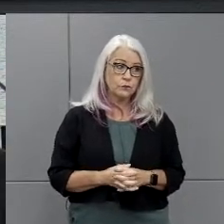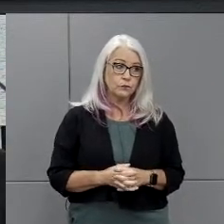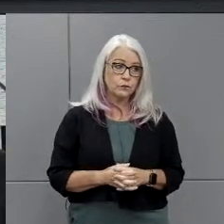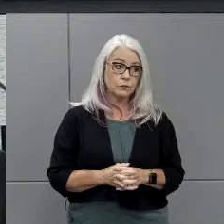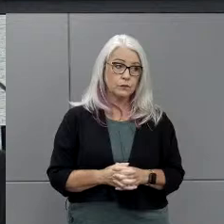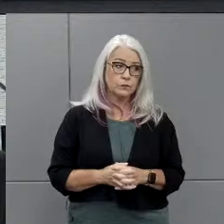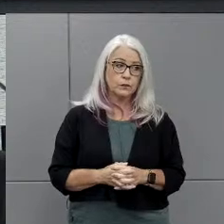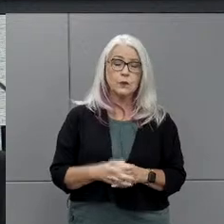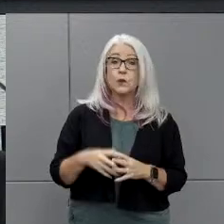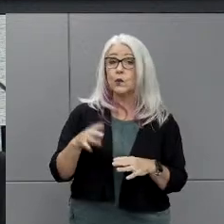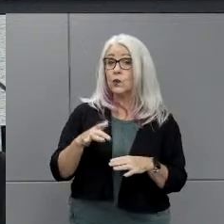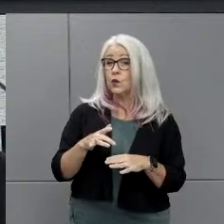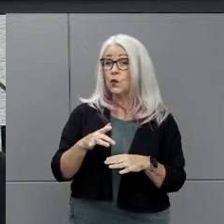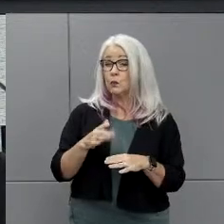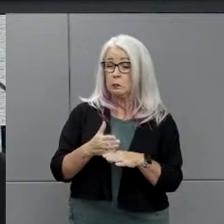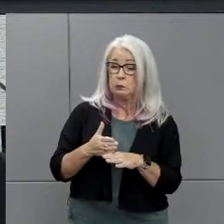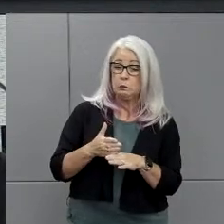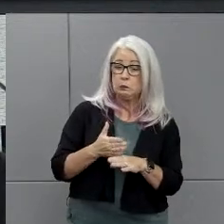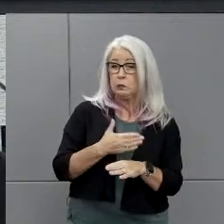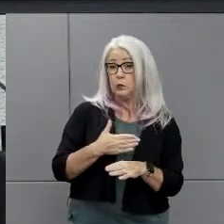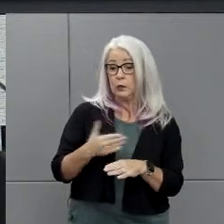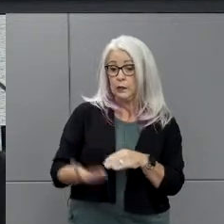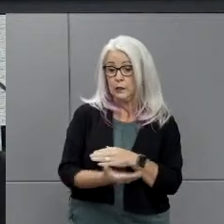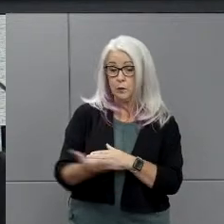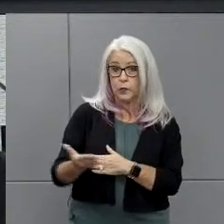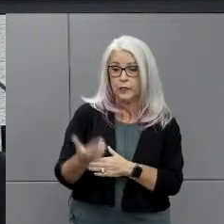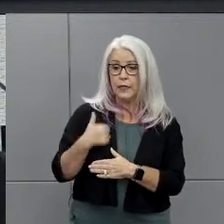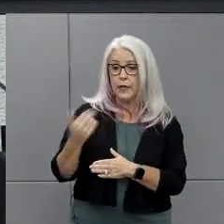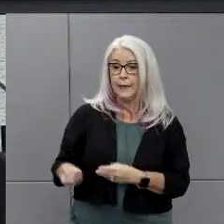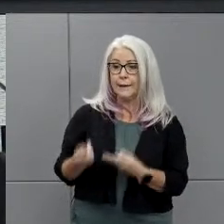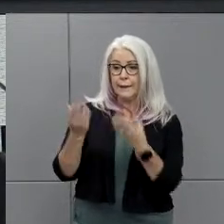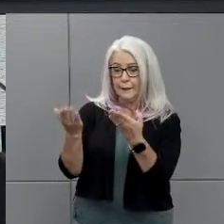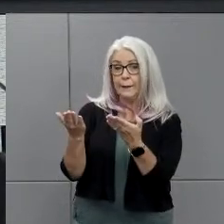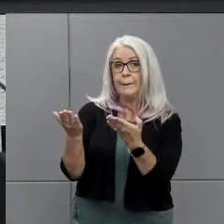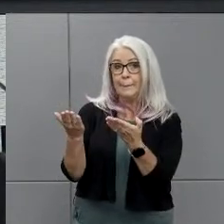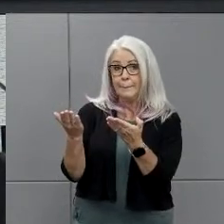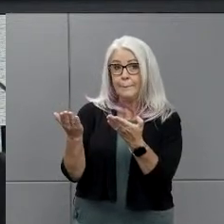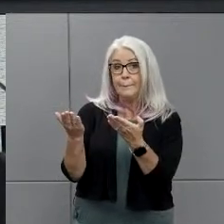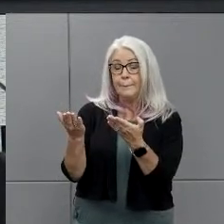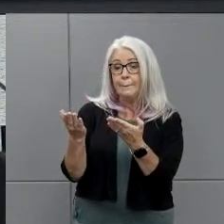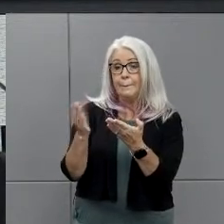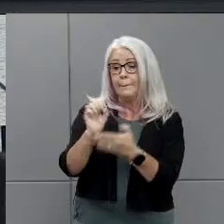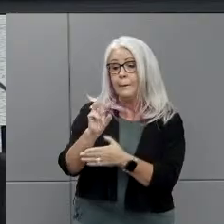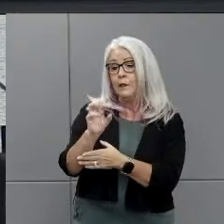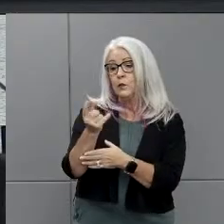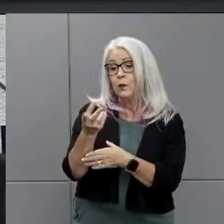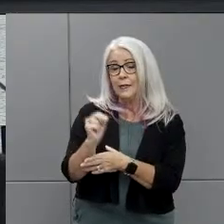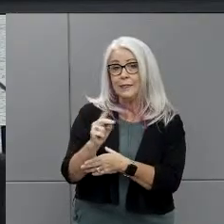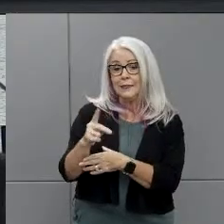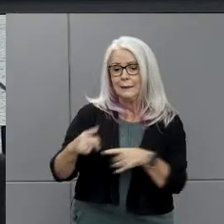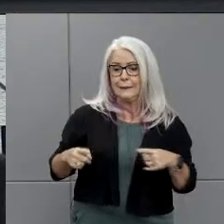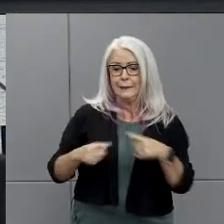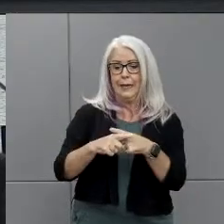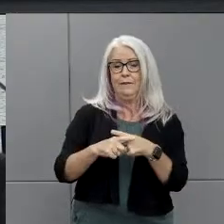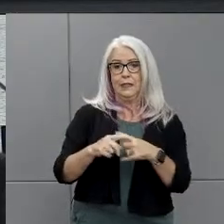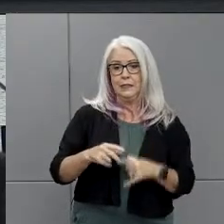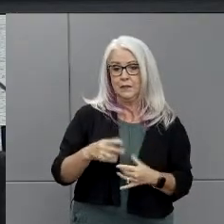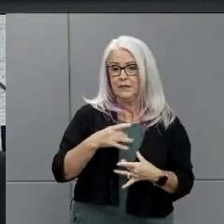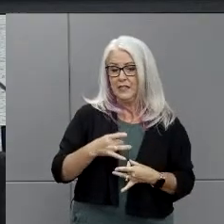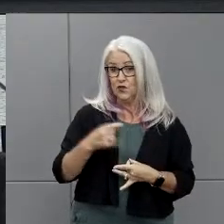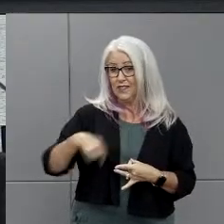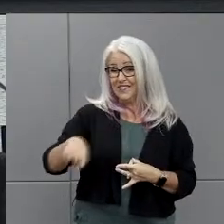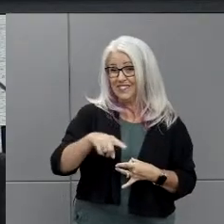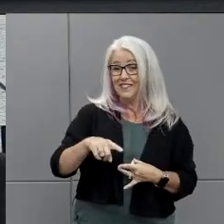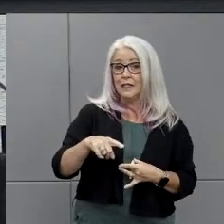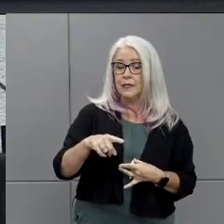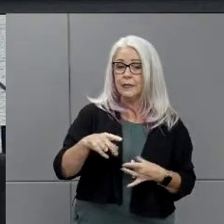Earlier this morning, I delivered to Trustee Swanson a conflict of interest complaint